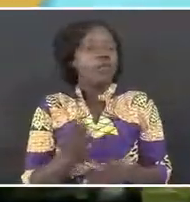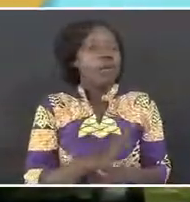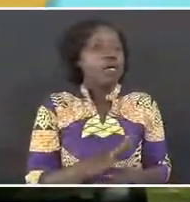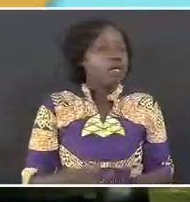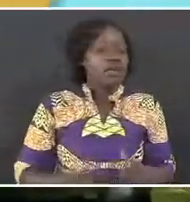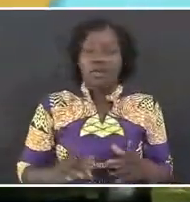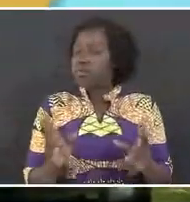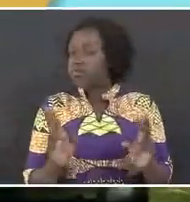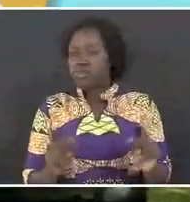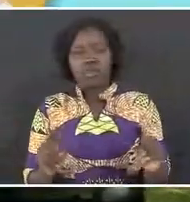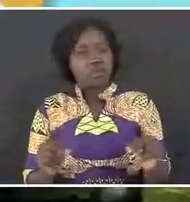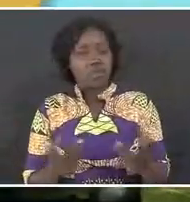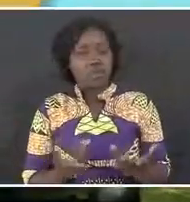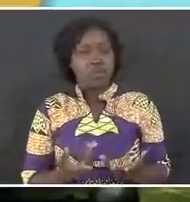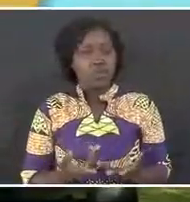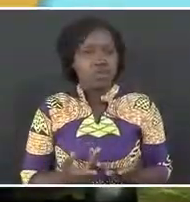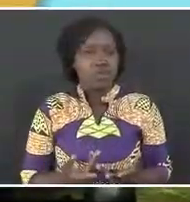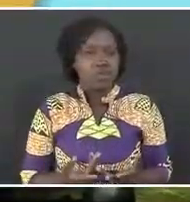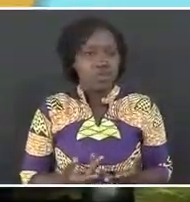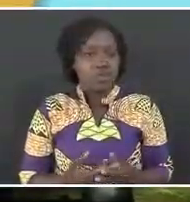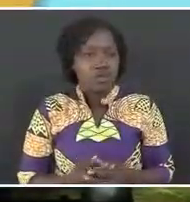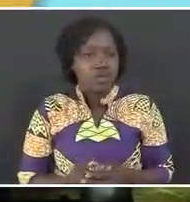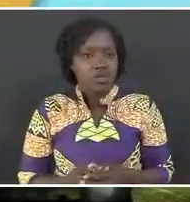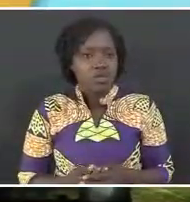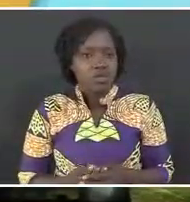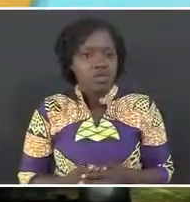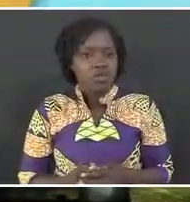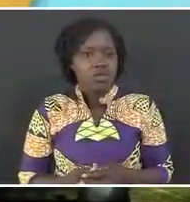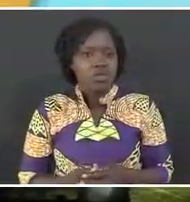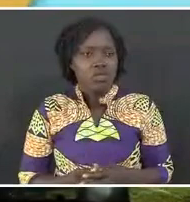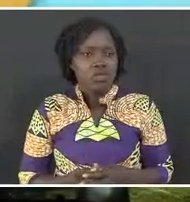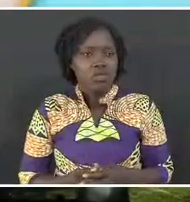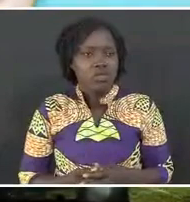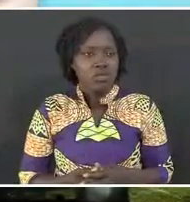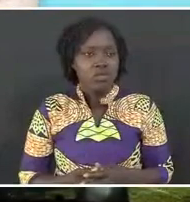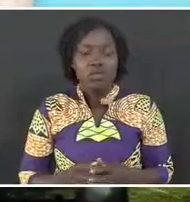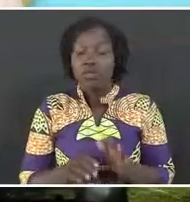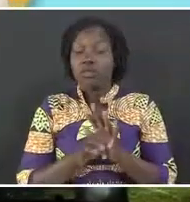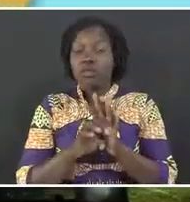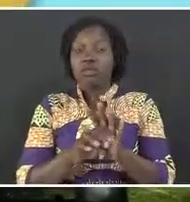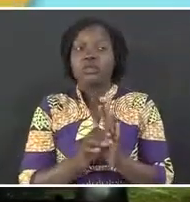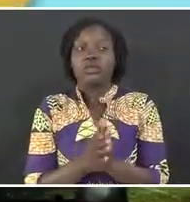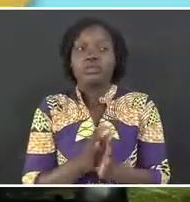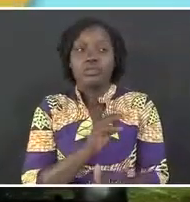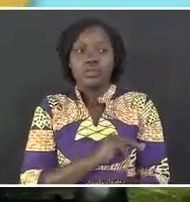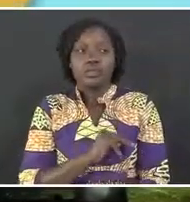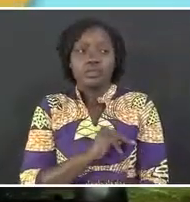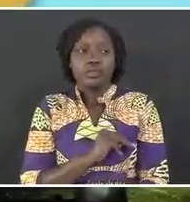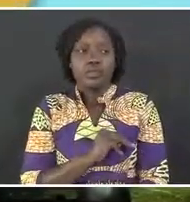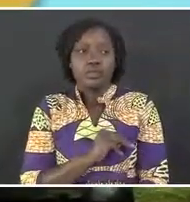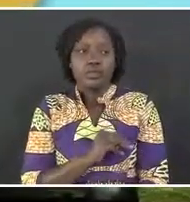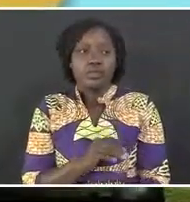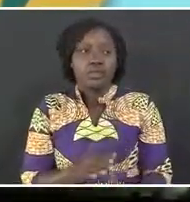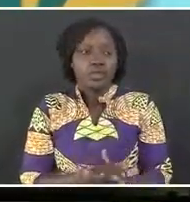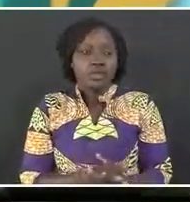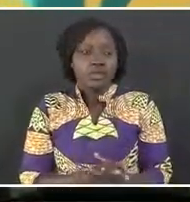we have evangelized. There is, let's take for example, mission.